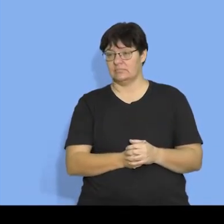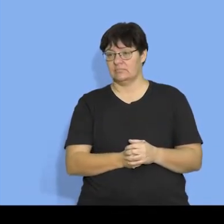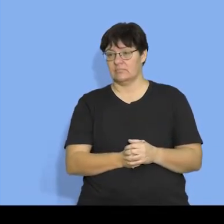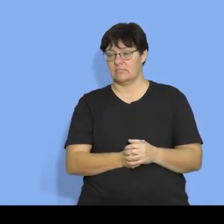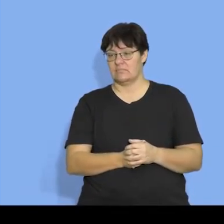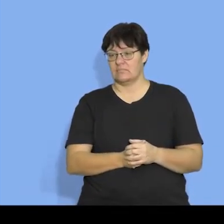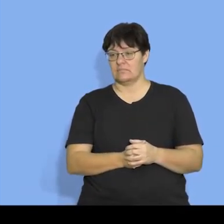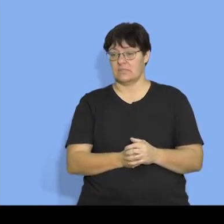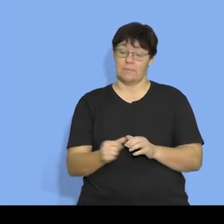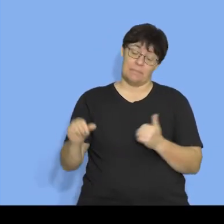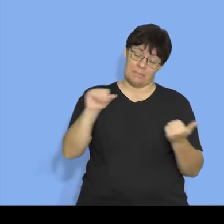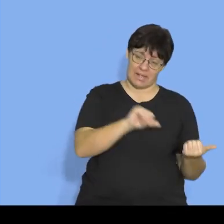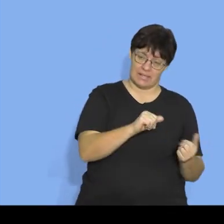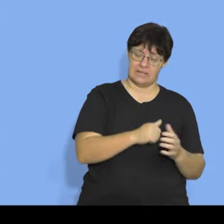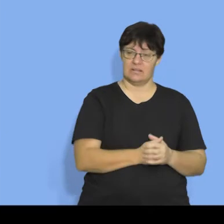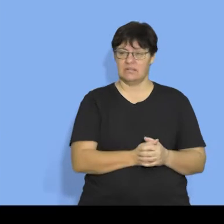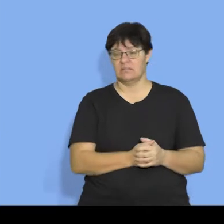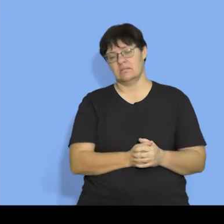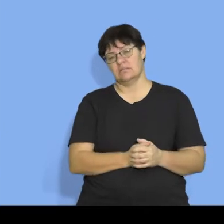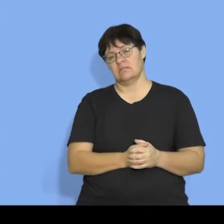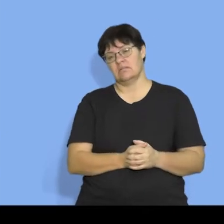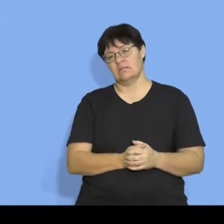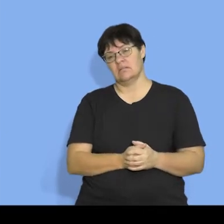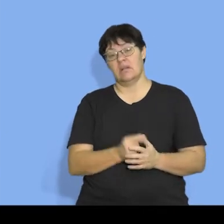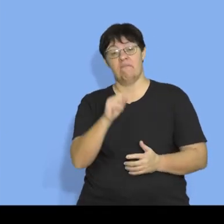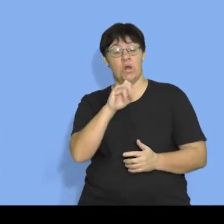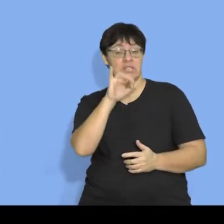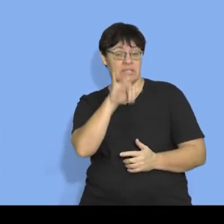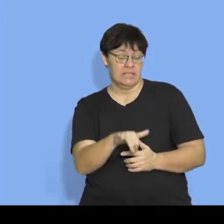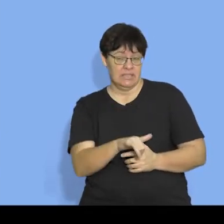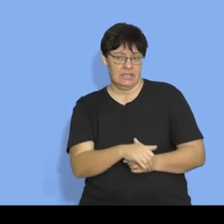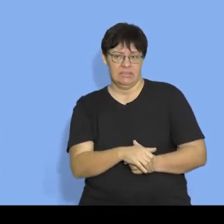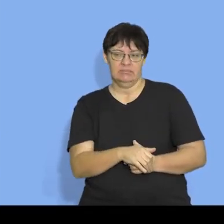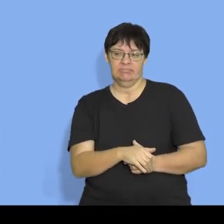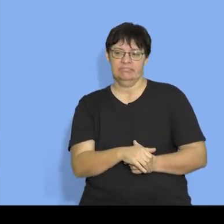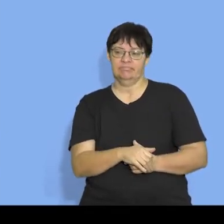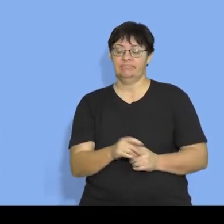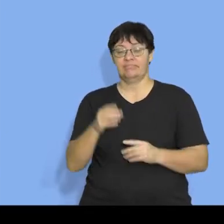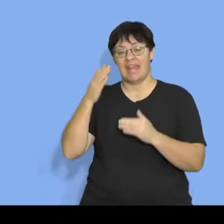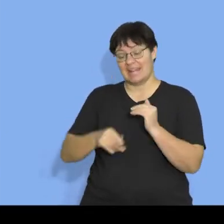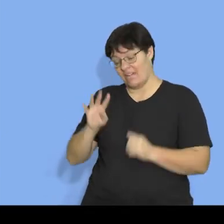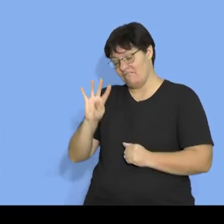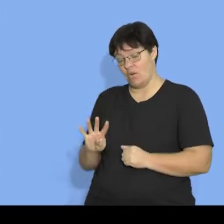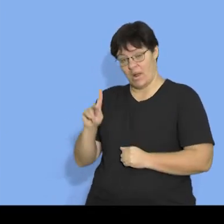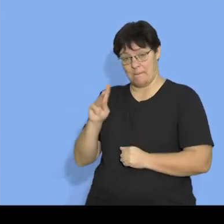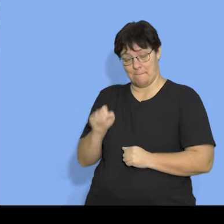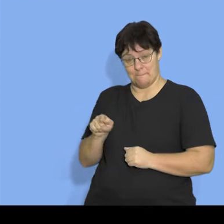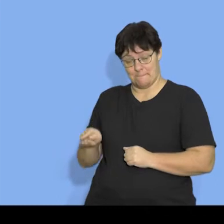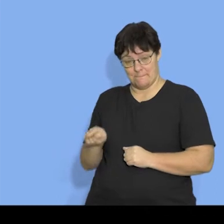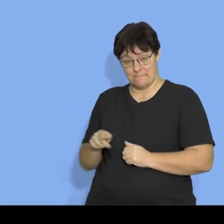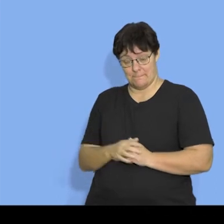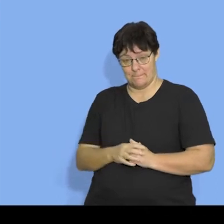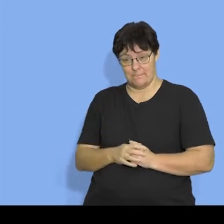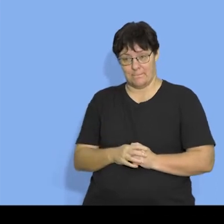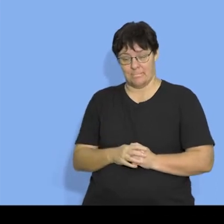I had to go back to this and say, what is her velocity if she ended at the 4-kilometer